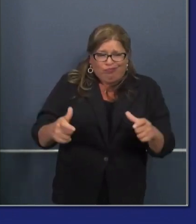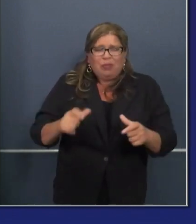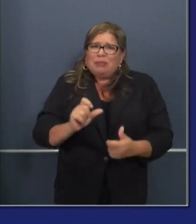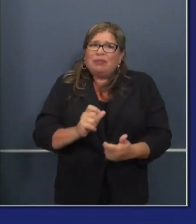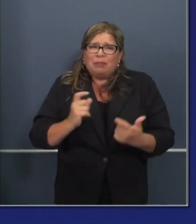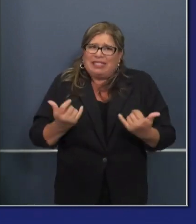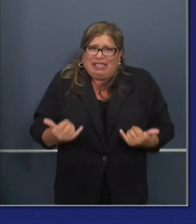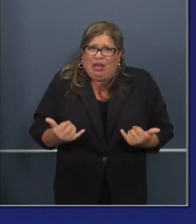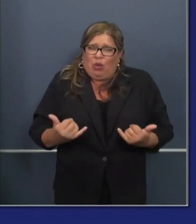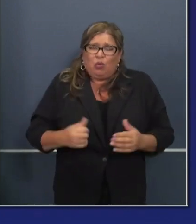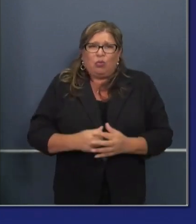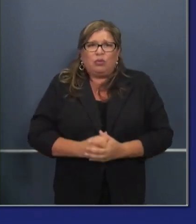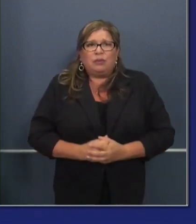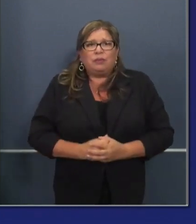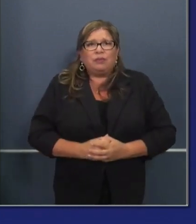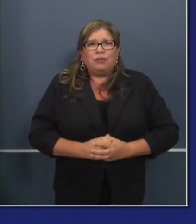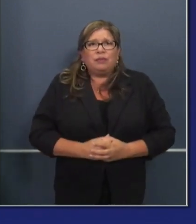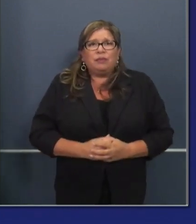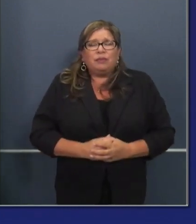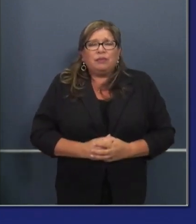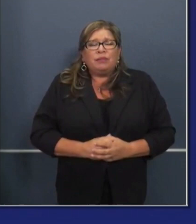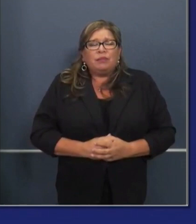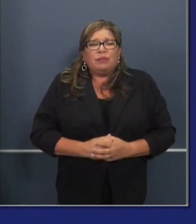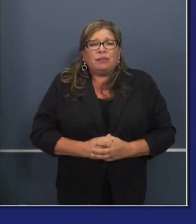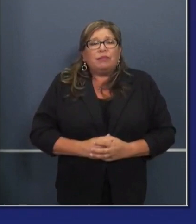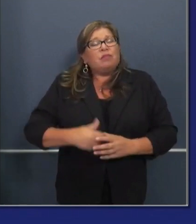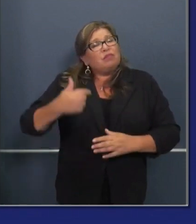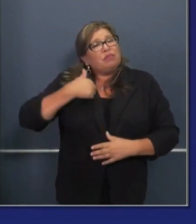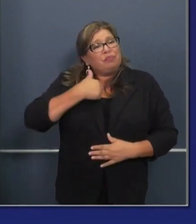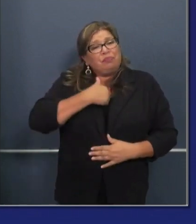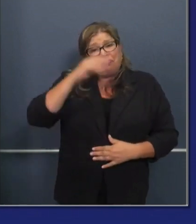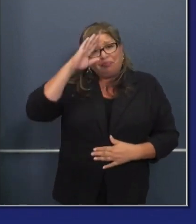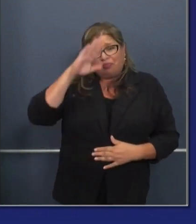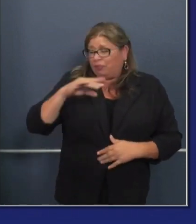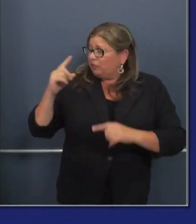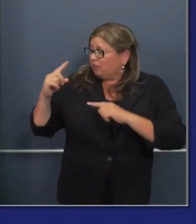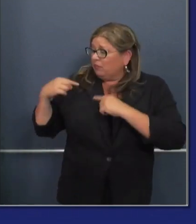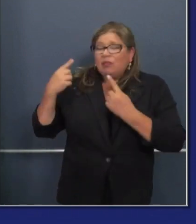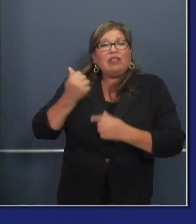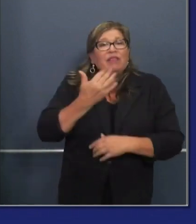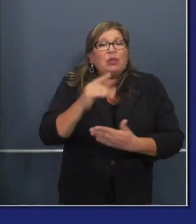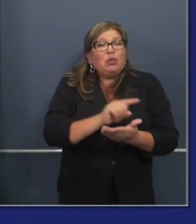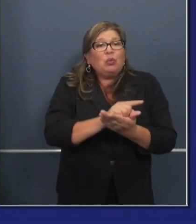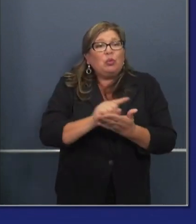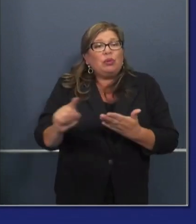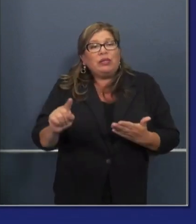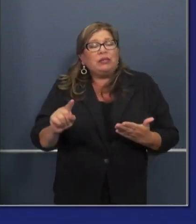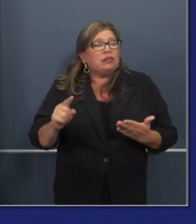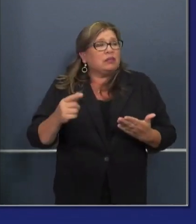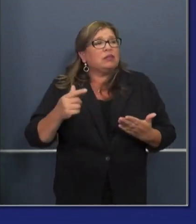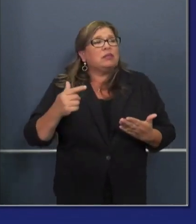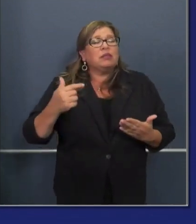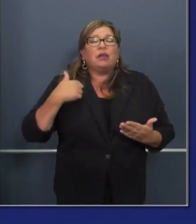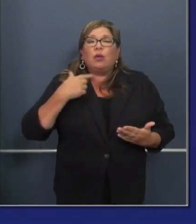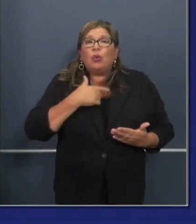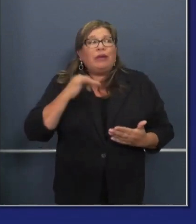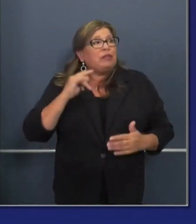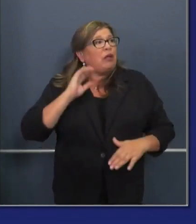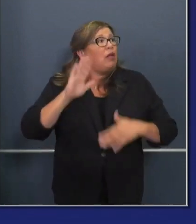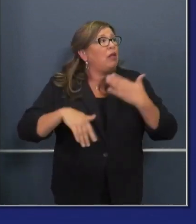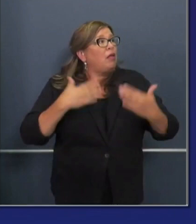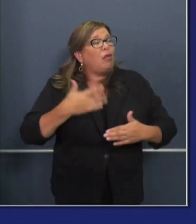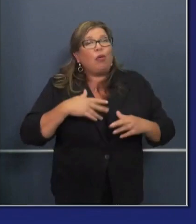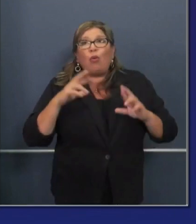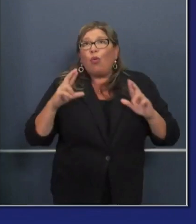Accordingly, though, we recognize that the last few weeks we haven't just been victims of fate, nor over the course of the last